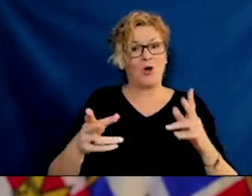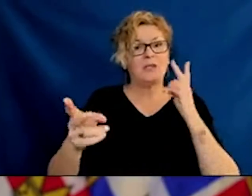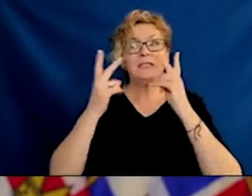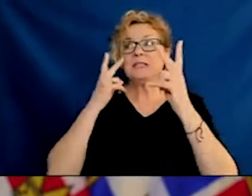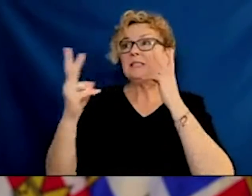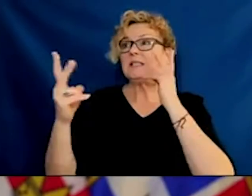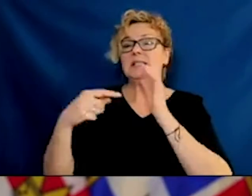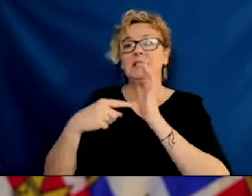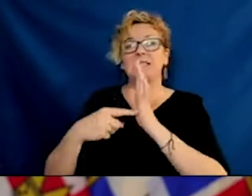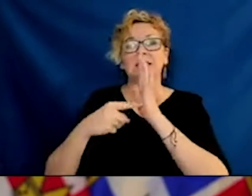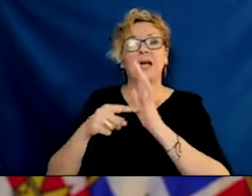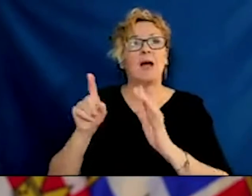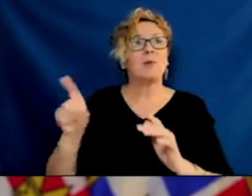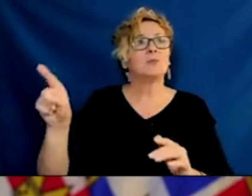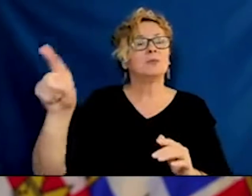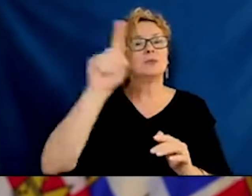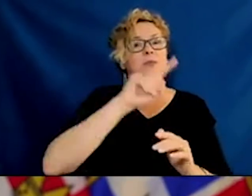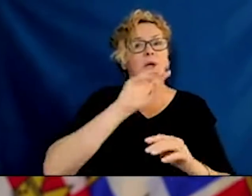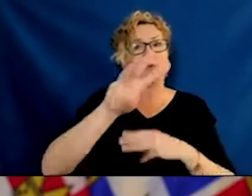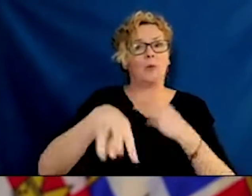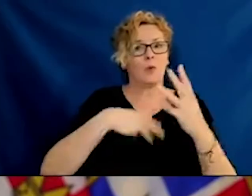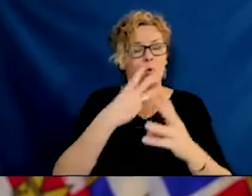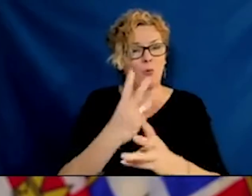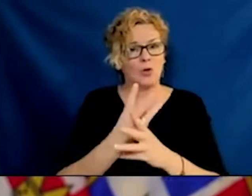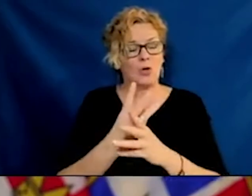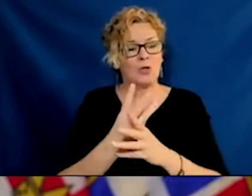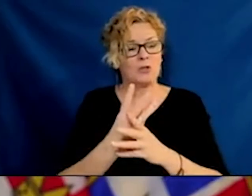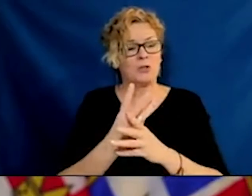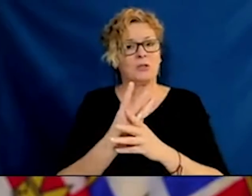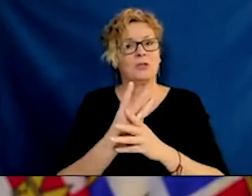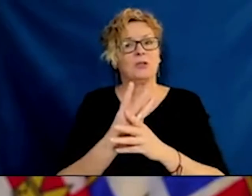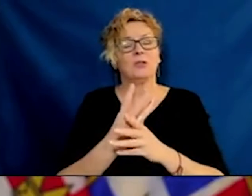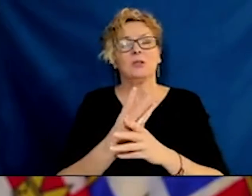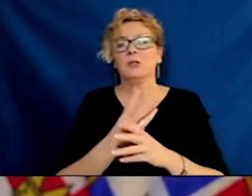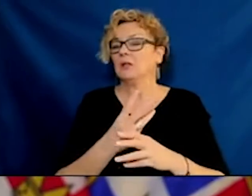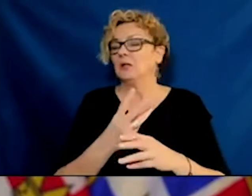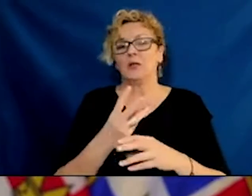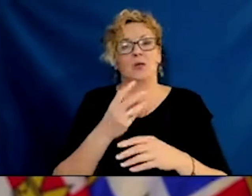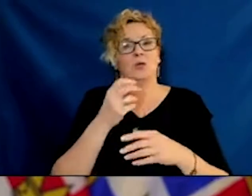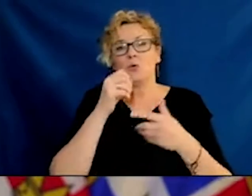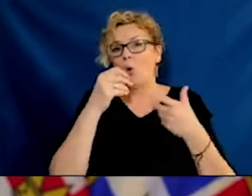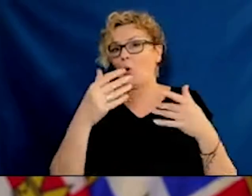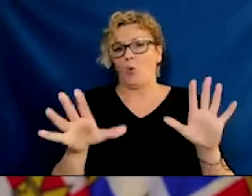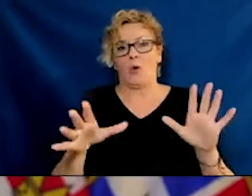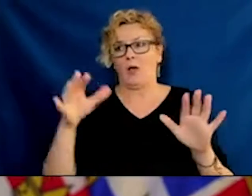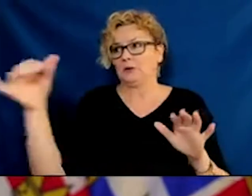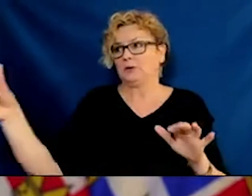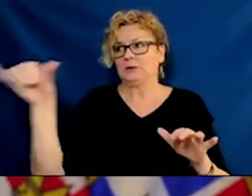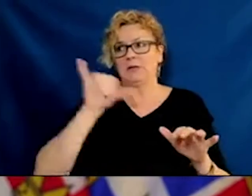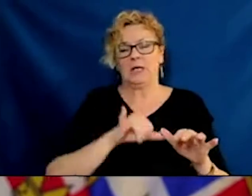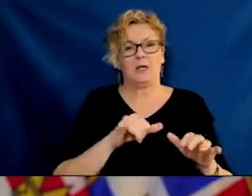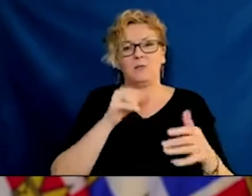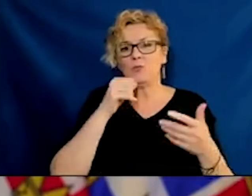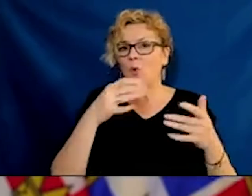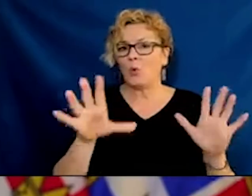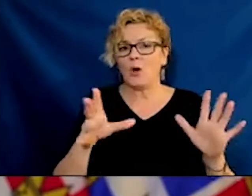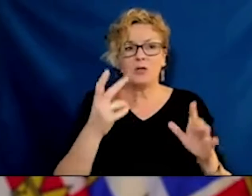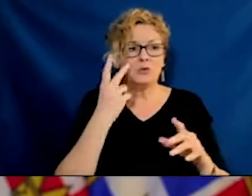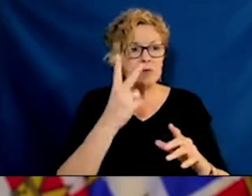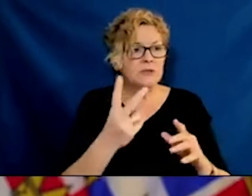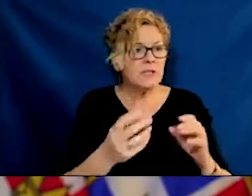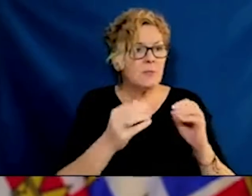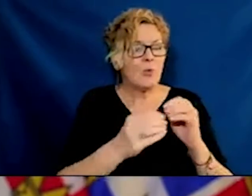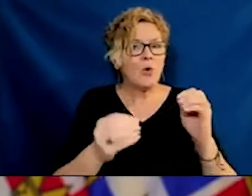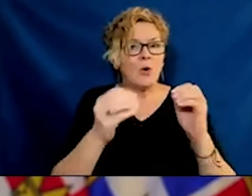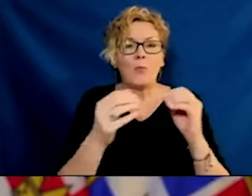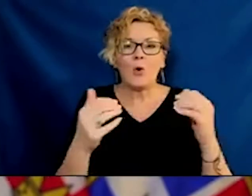hospital. We will have more of our family, our community, who are hospitalized, who need ICU care, and who will